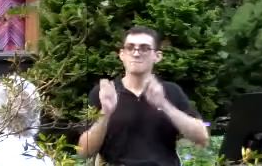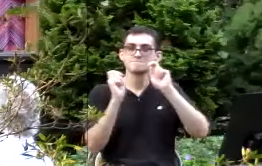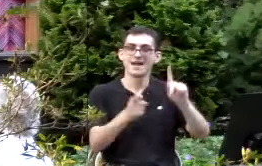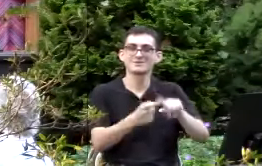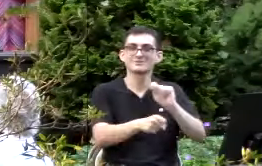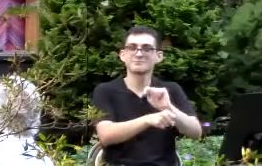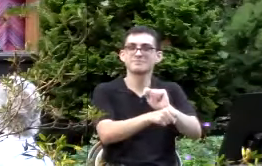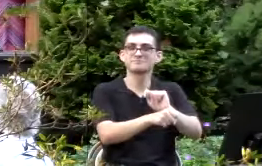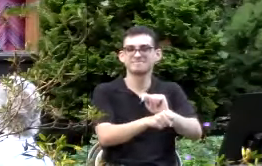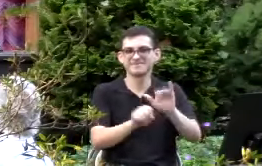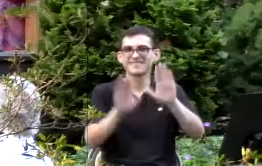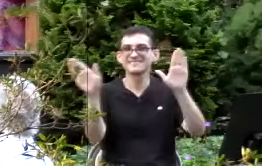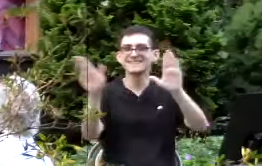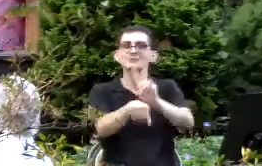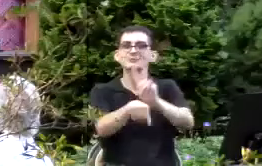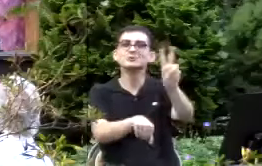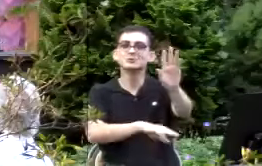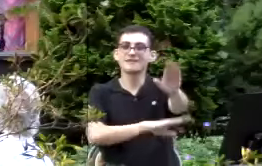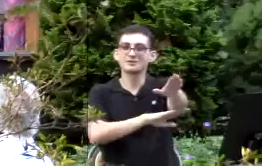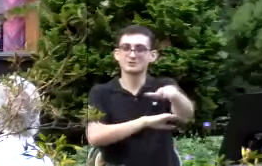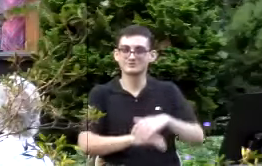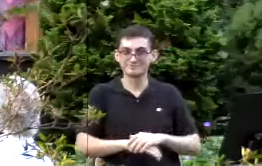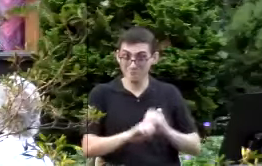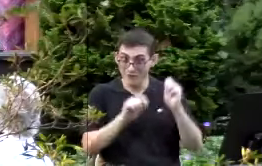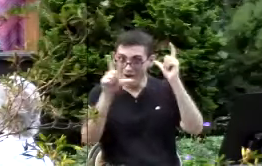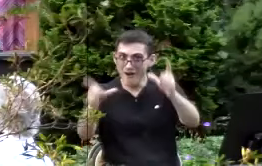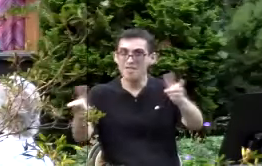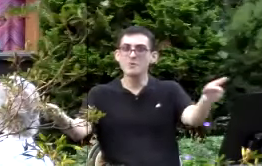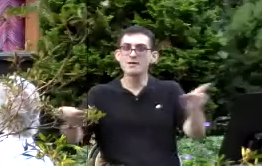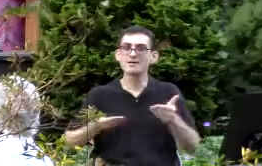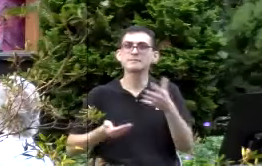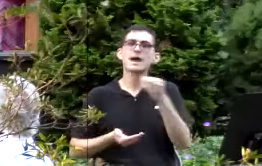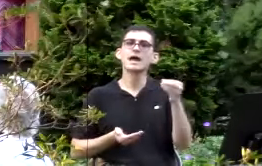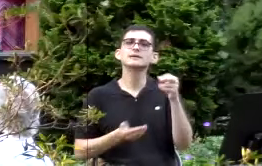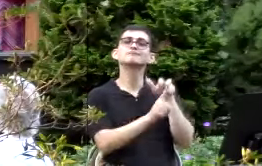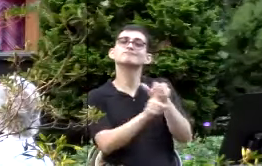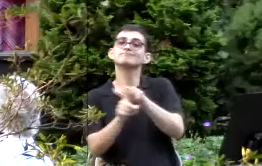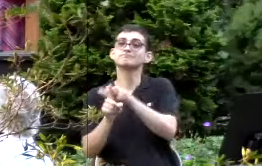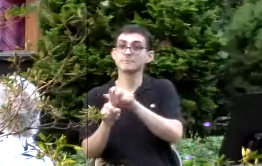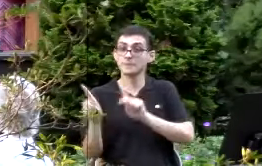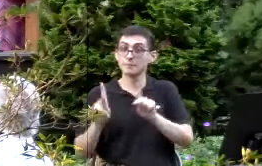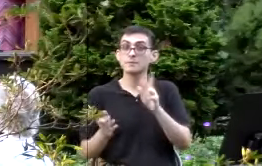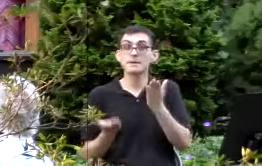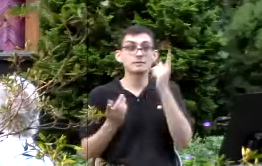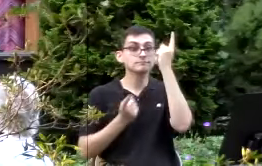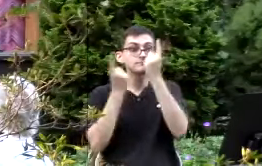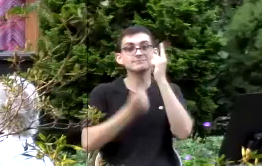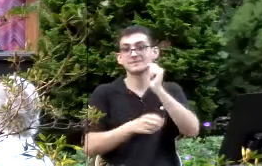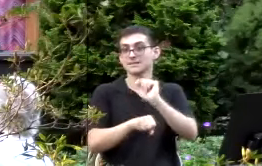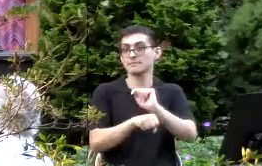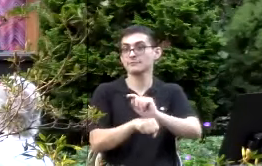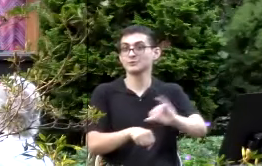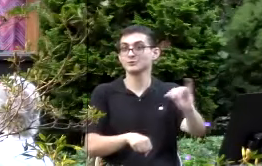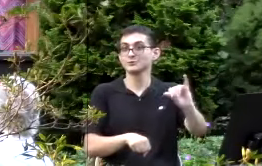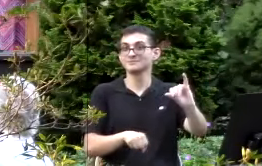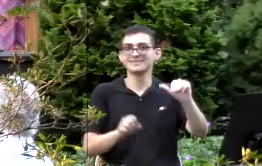at 2 o'clock on Sunday afternoon, and all are welcome. And bring those who maybe are considering Temple as well. We'll have an opportunity to meet